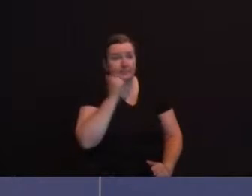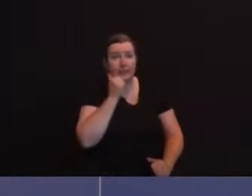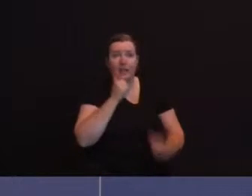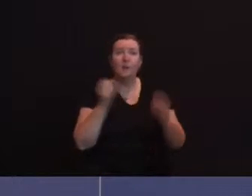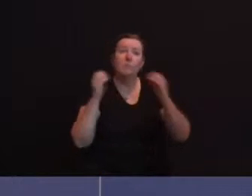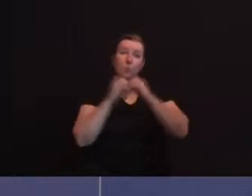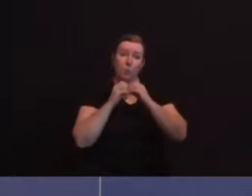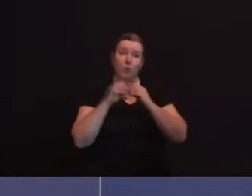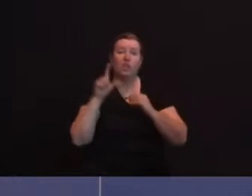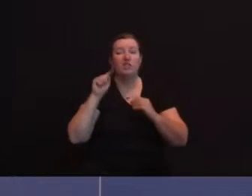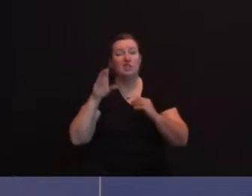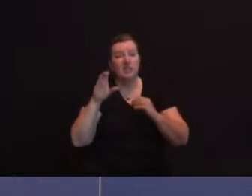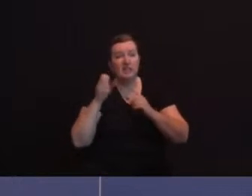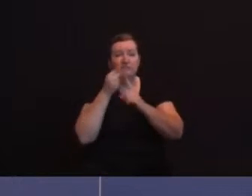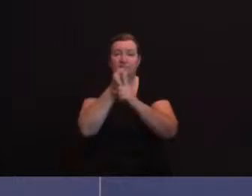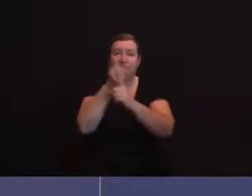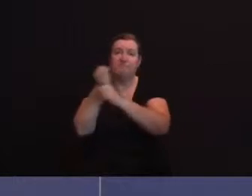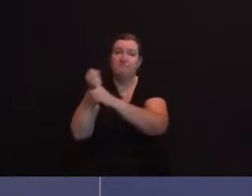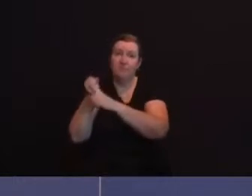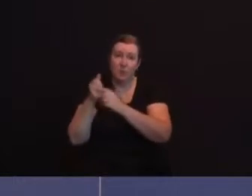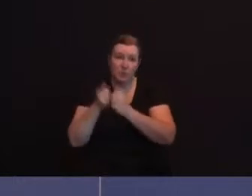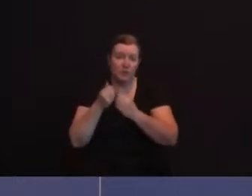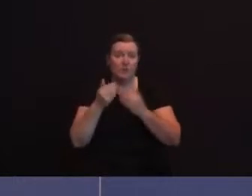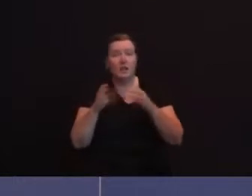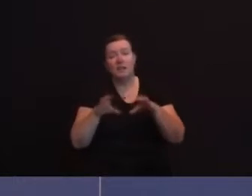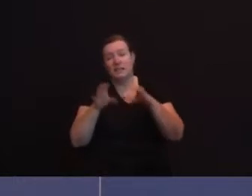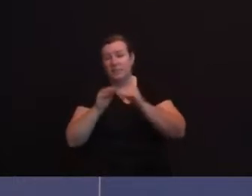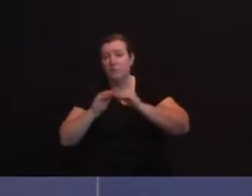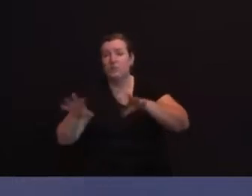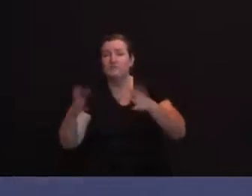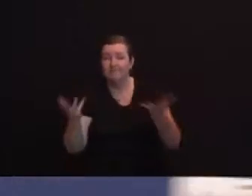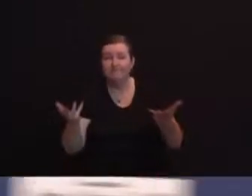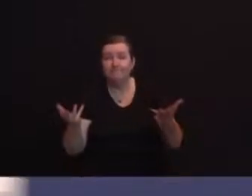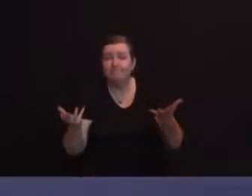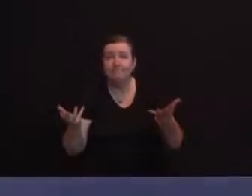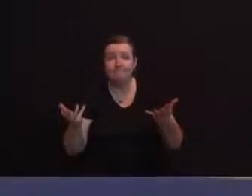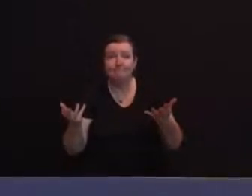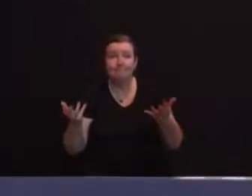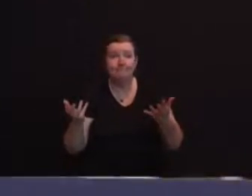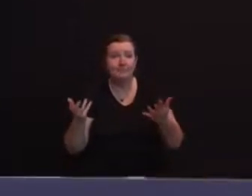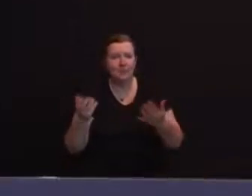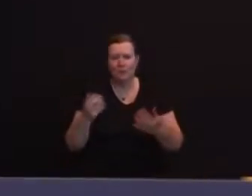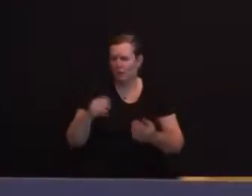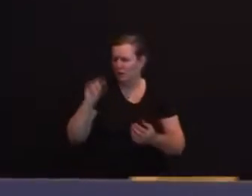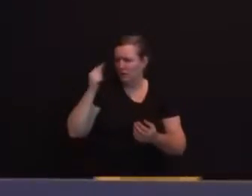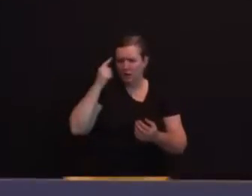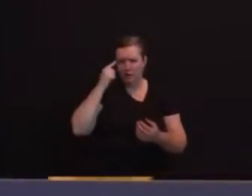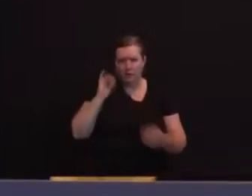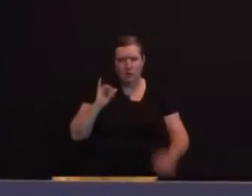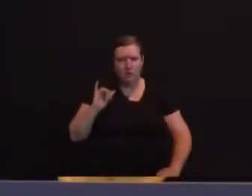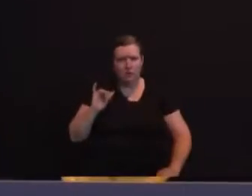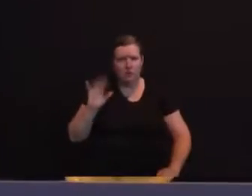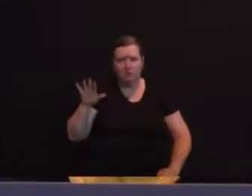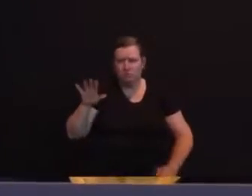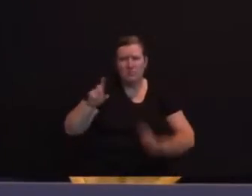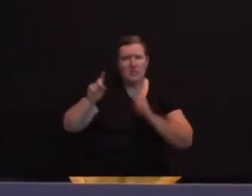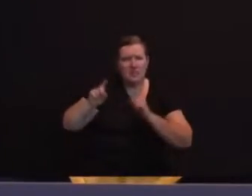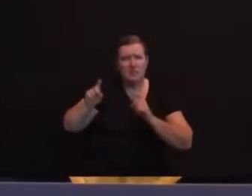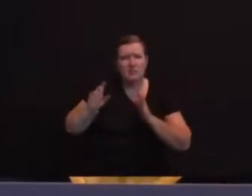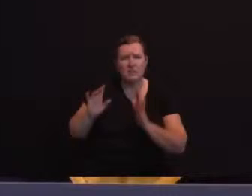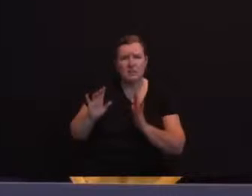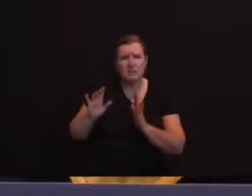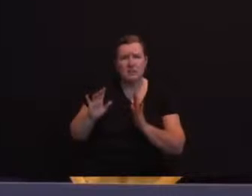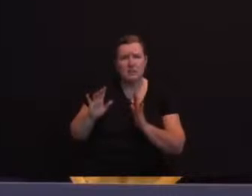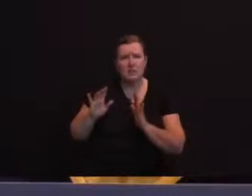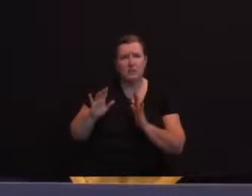new active outbreaks. Testing, you've got an issue which we've talked about. The Binax does